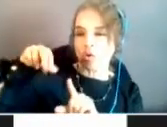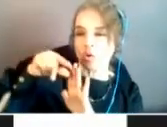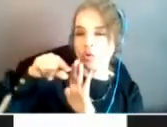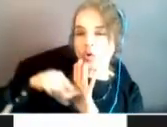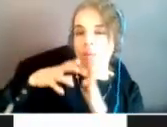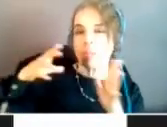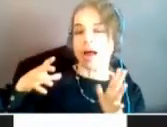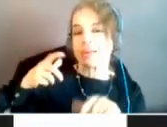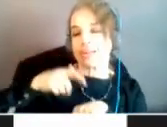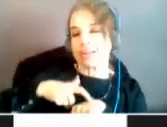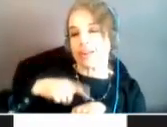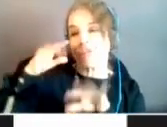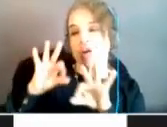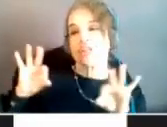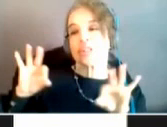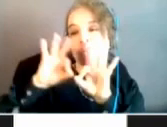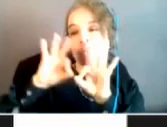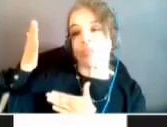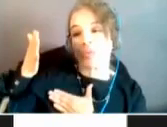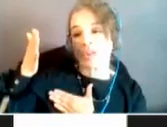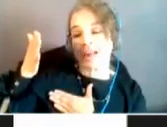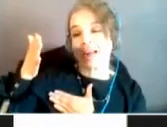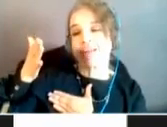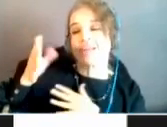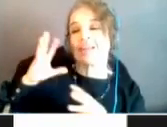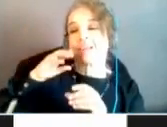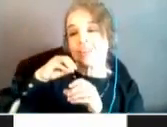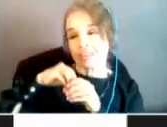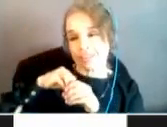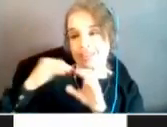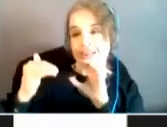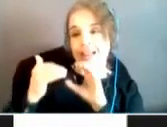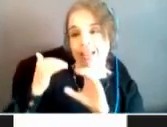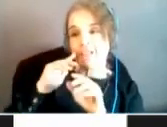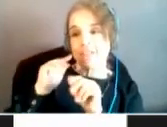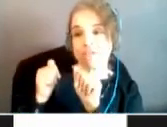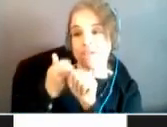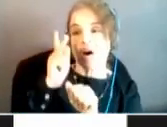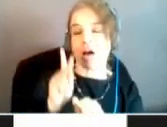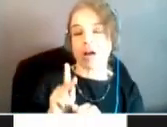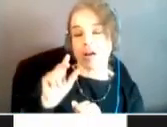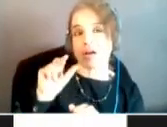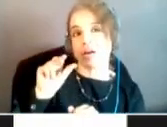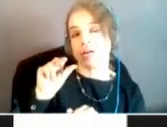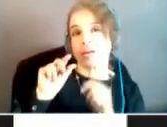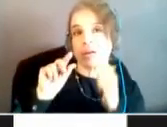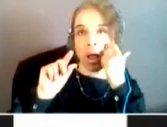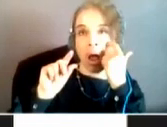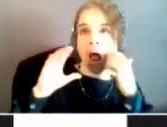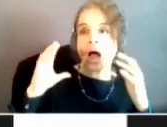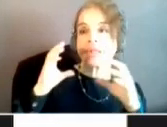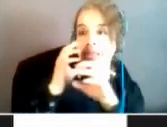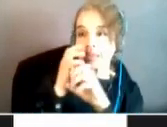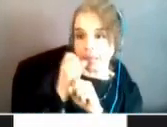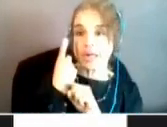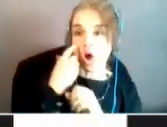as much time as we could for this important presentation. So included in the email that we'll follow up with will be a summary of the